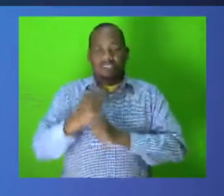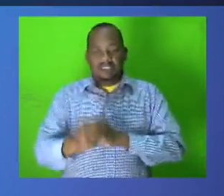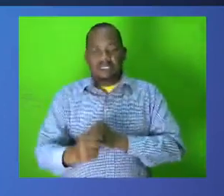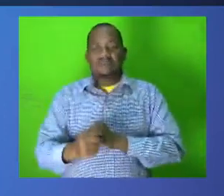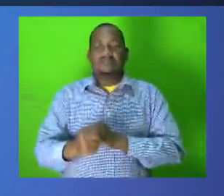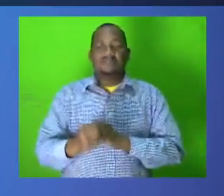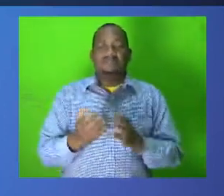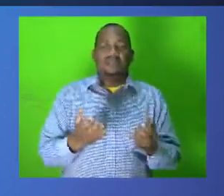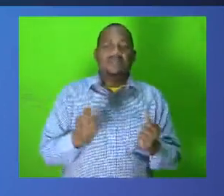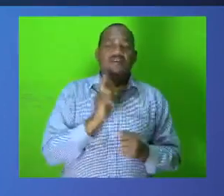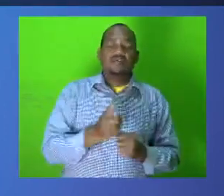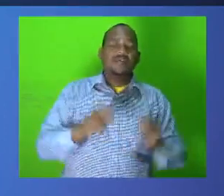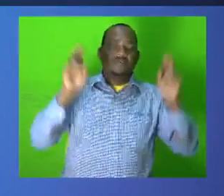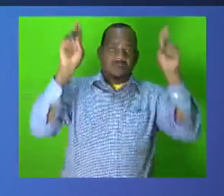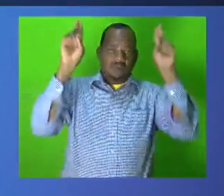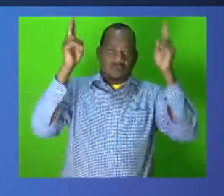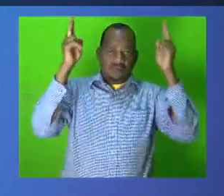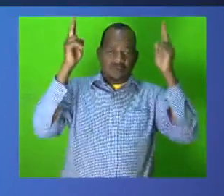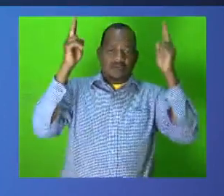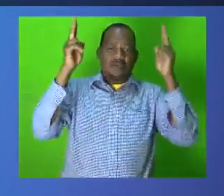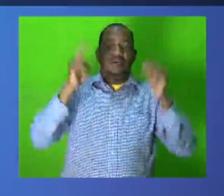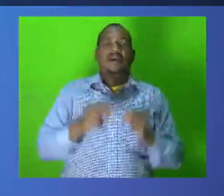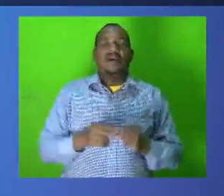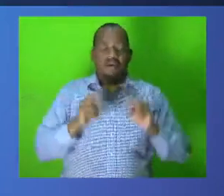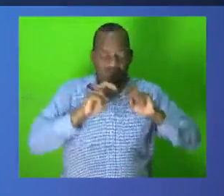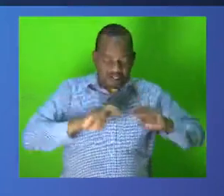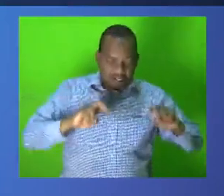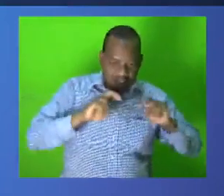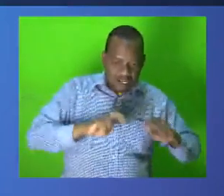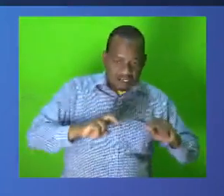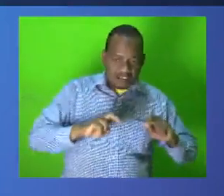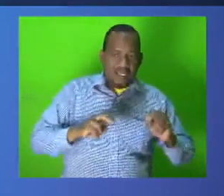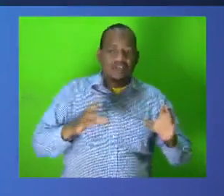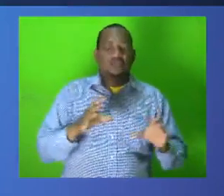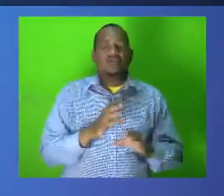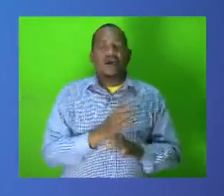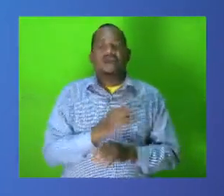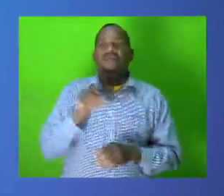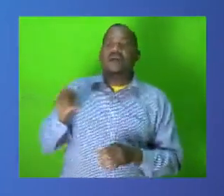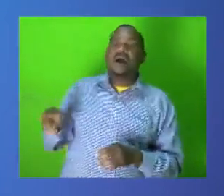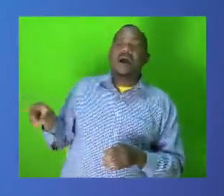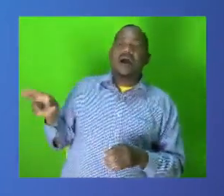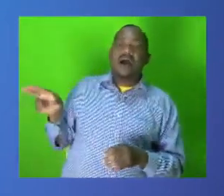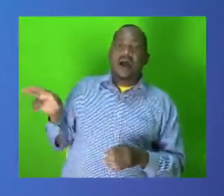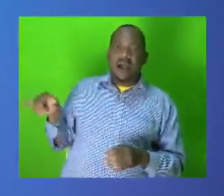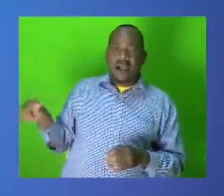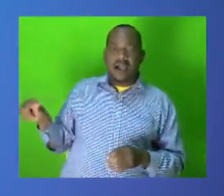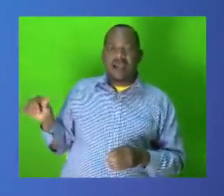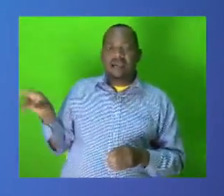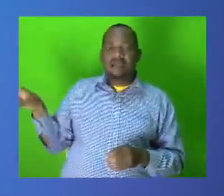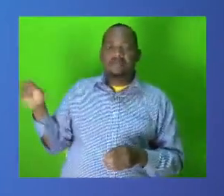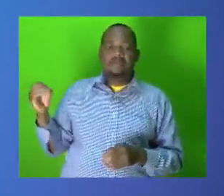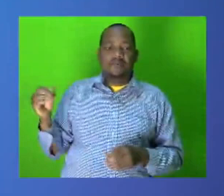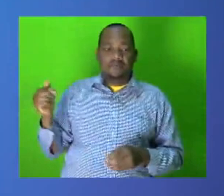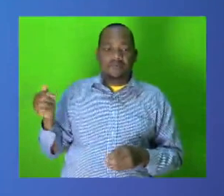of researching and to have a hypothesis. My students, also another